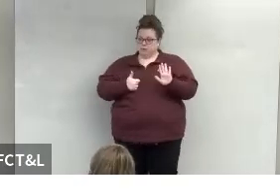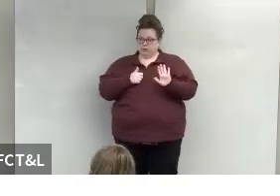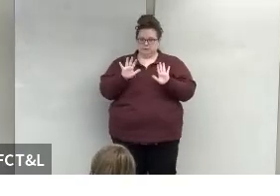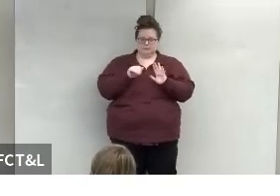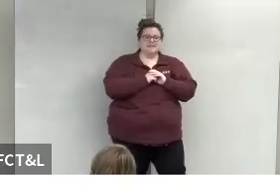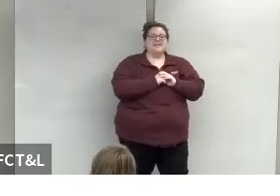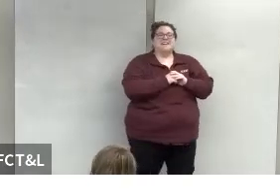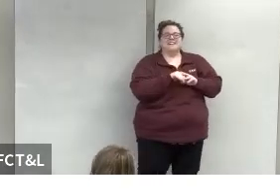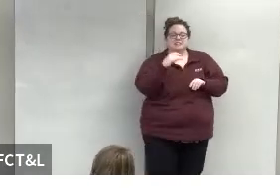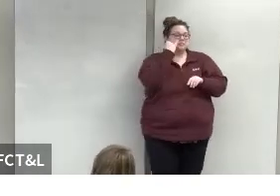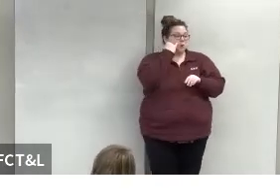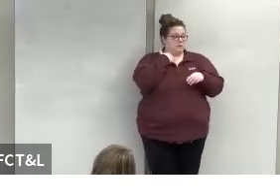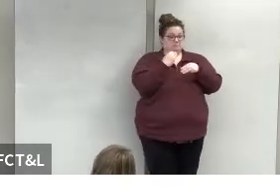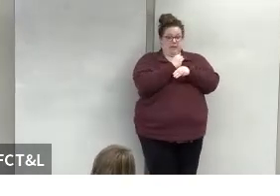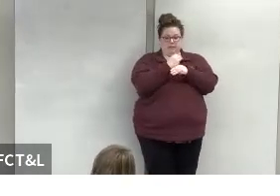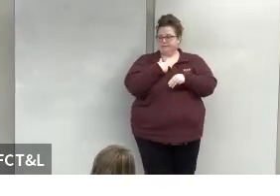as an example.